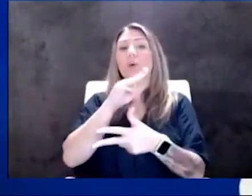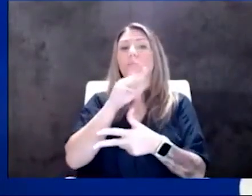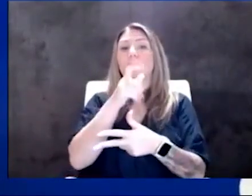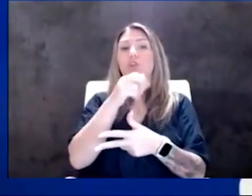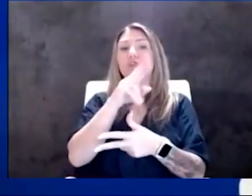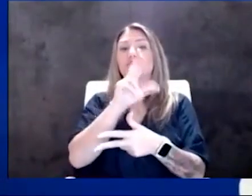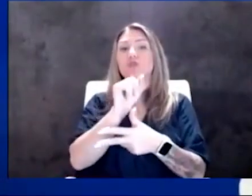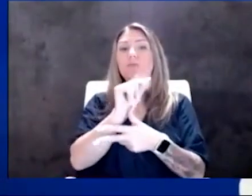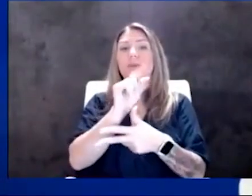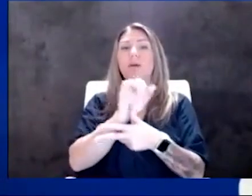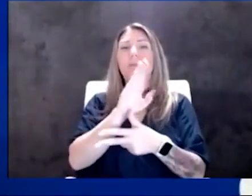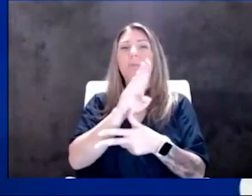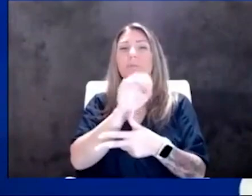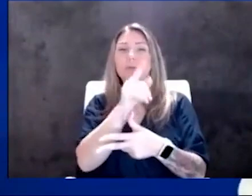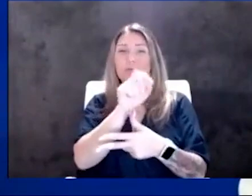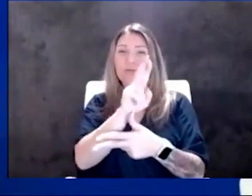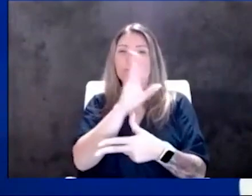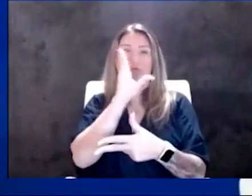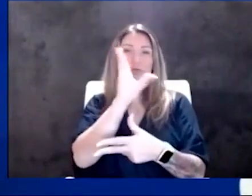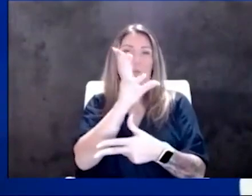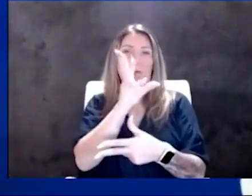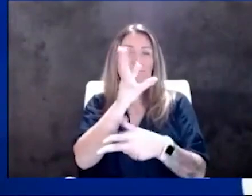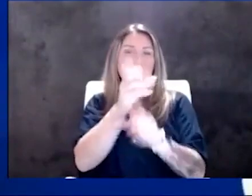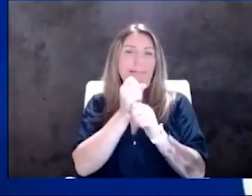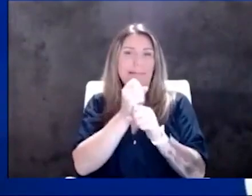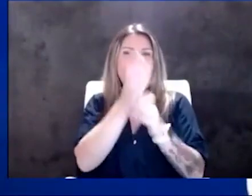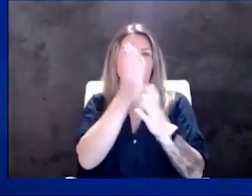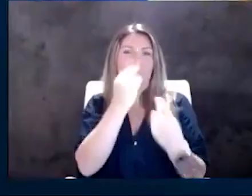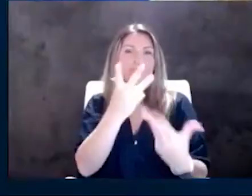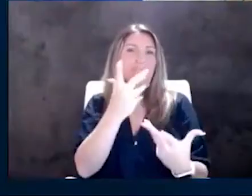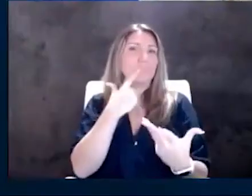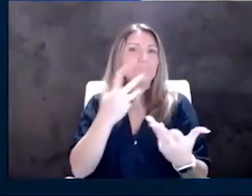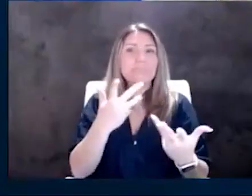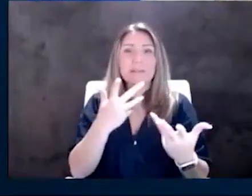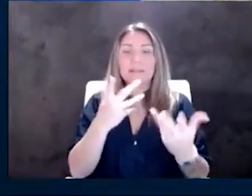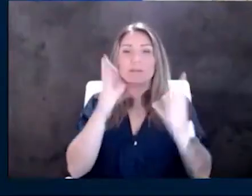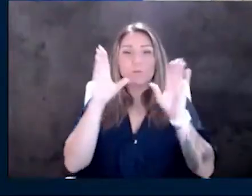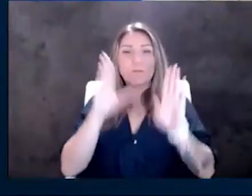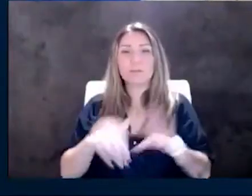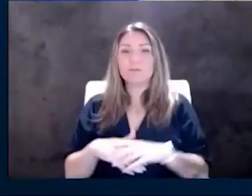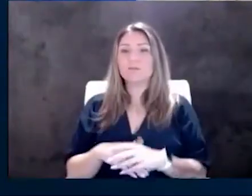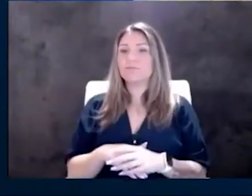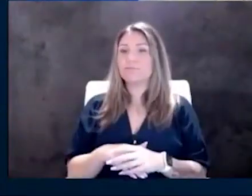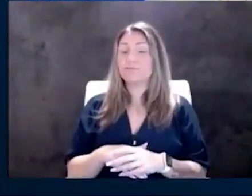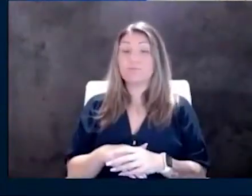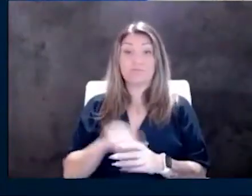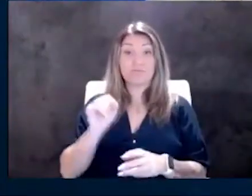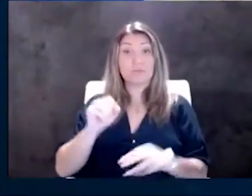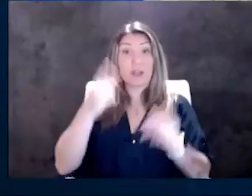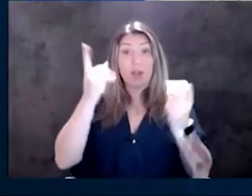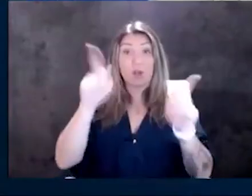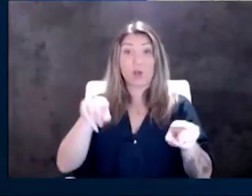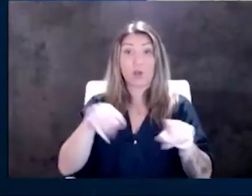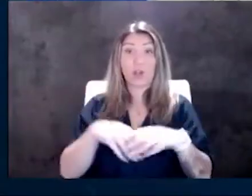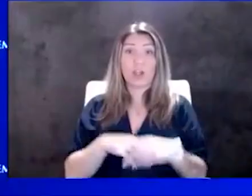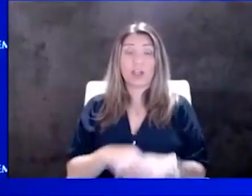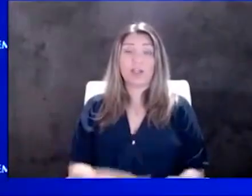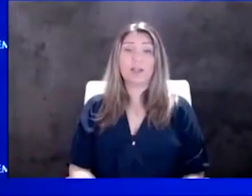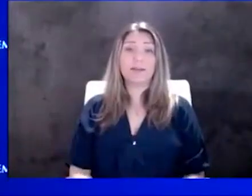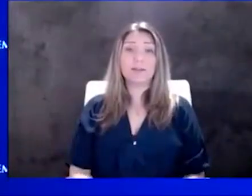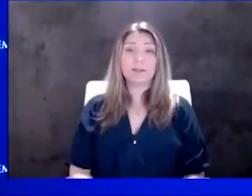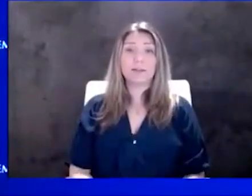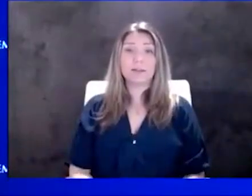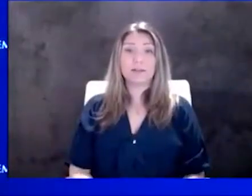Yeah. I think the data on it is outstanding. That's where I'm going to go. Yeah. Hawk? Yeah, I mean, I would agree. I think that's the big thing is the